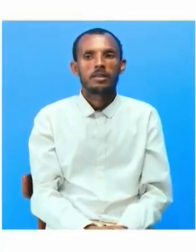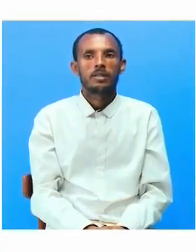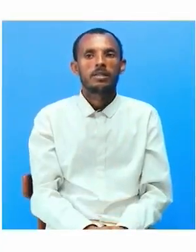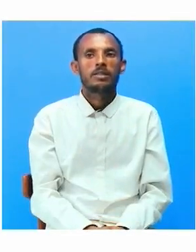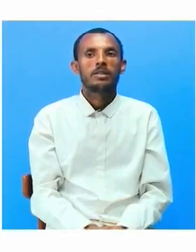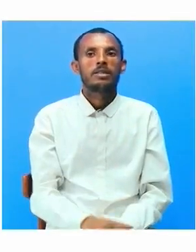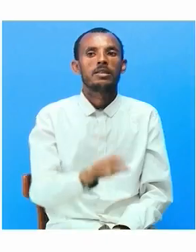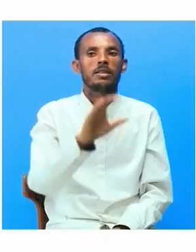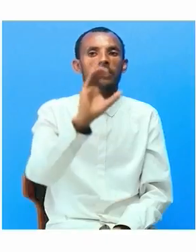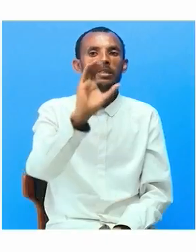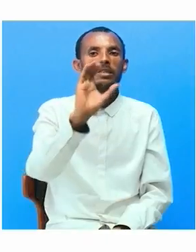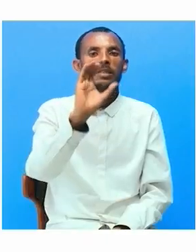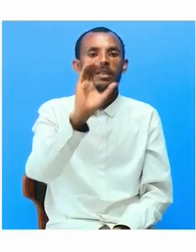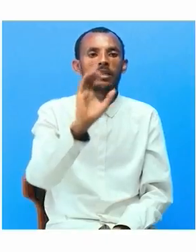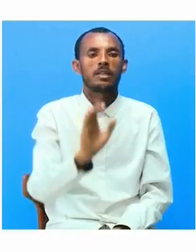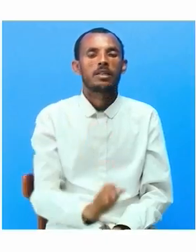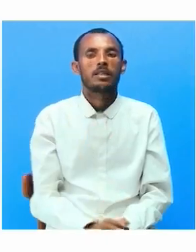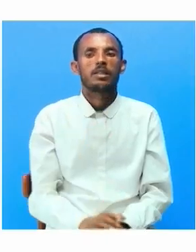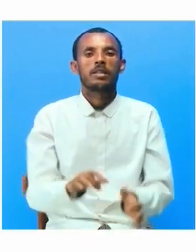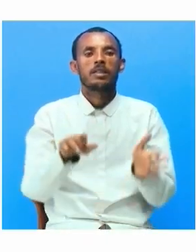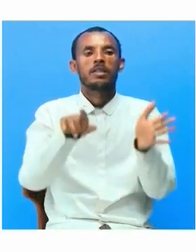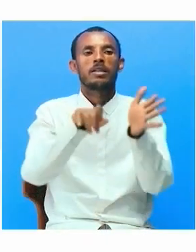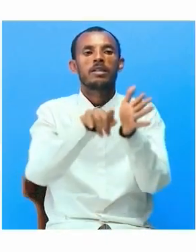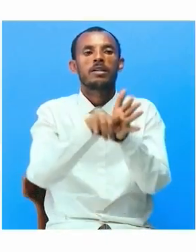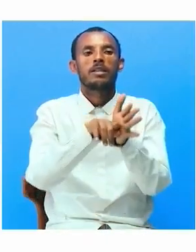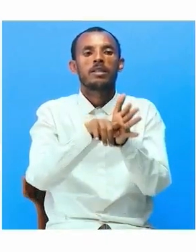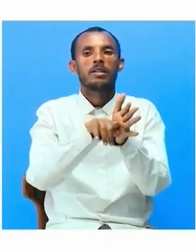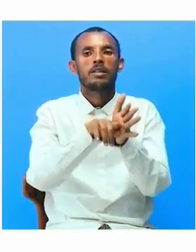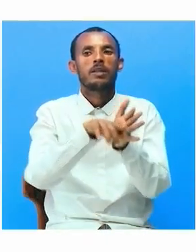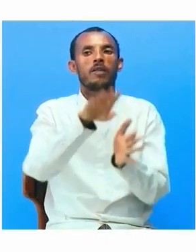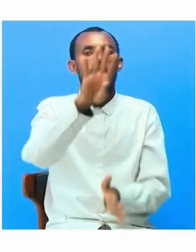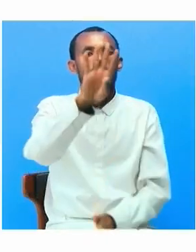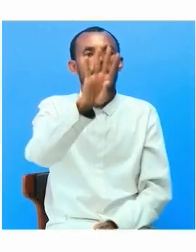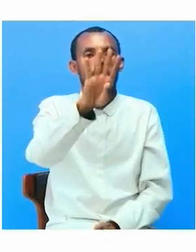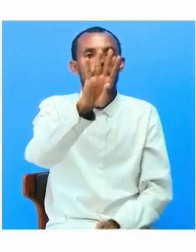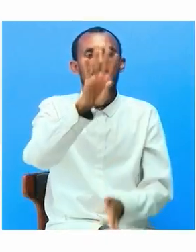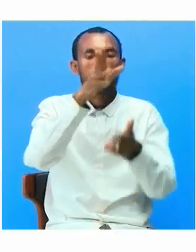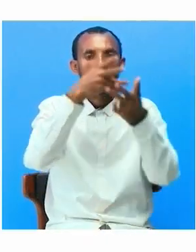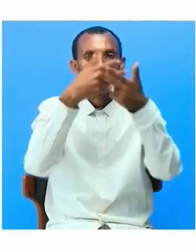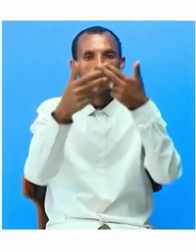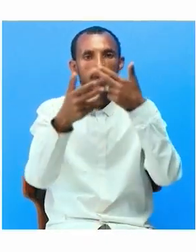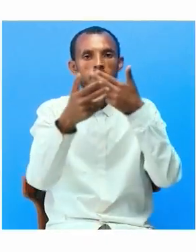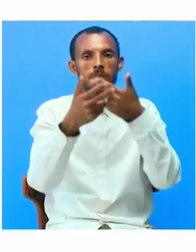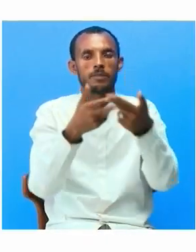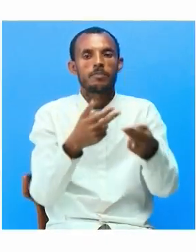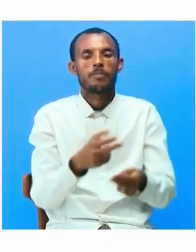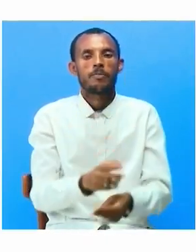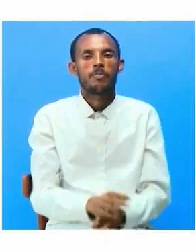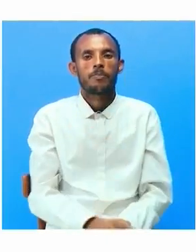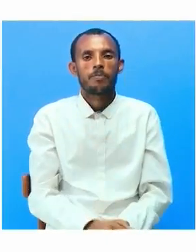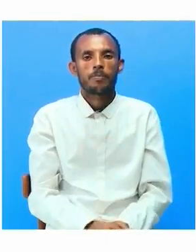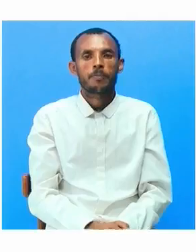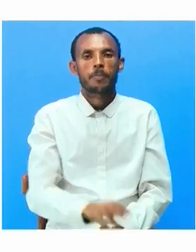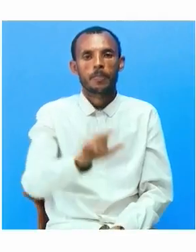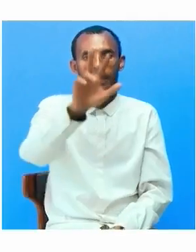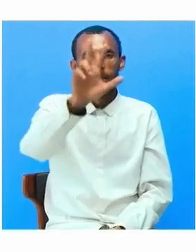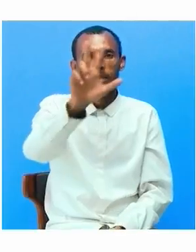Let's take this one. Negative 4 times